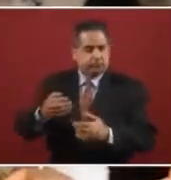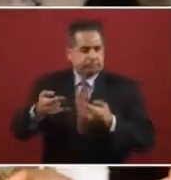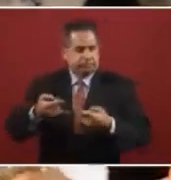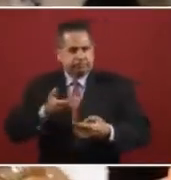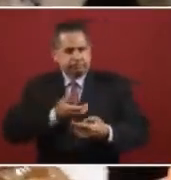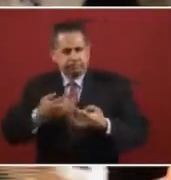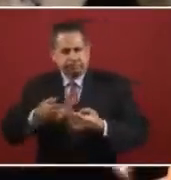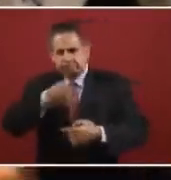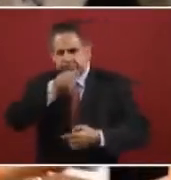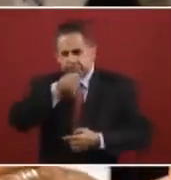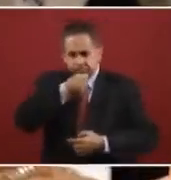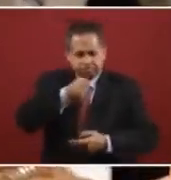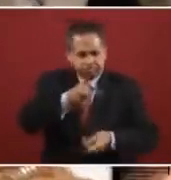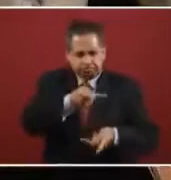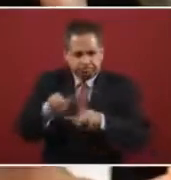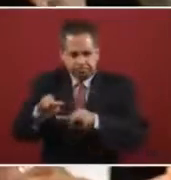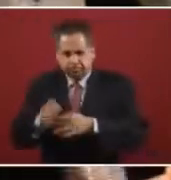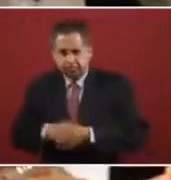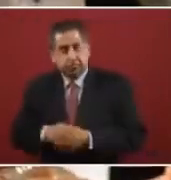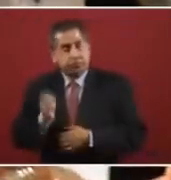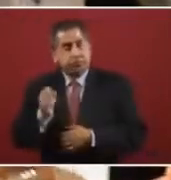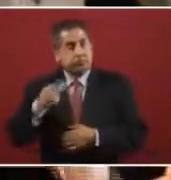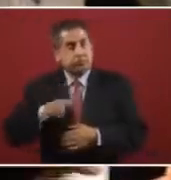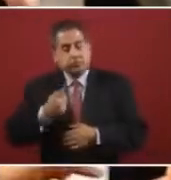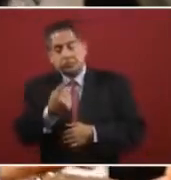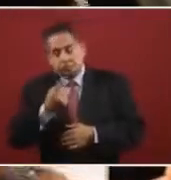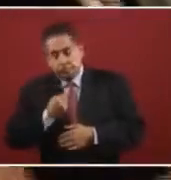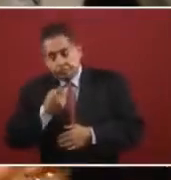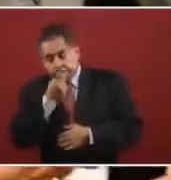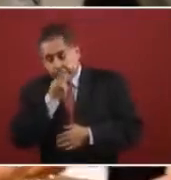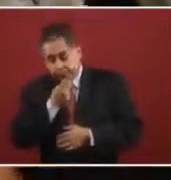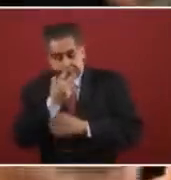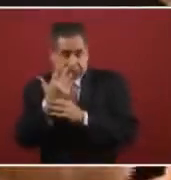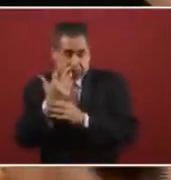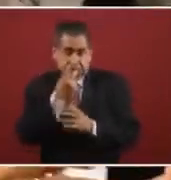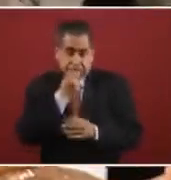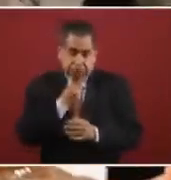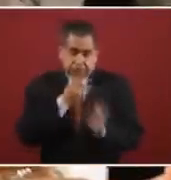outside the palace. A lot of people have told us,